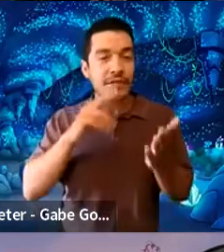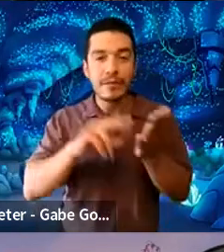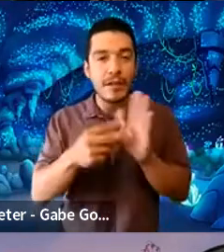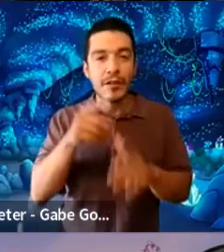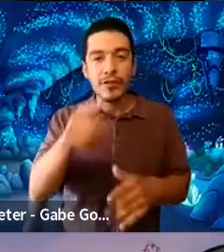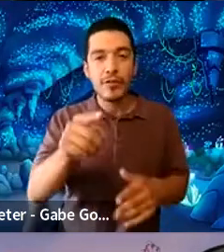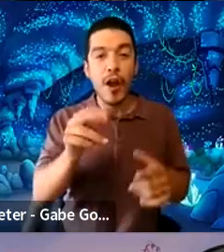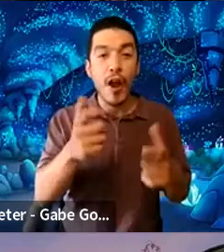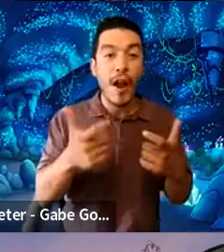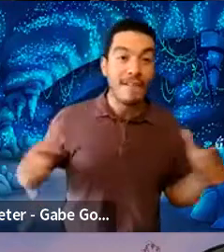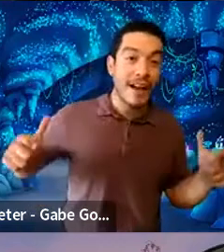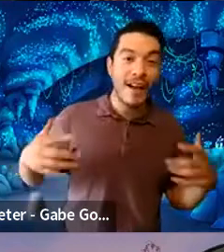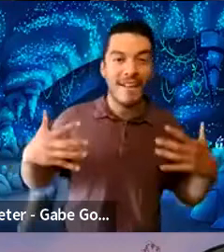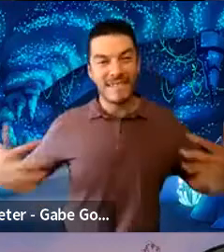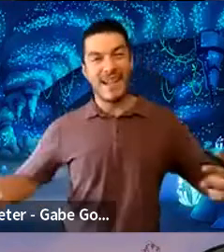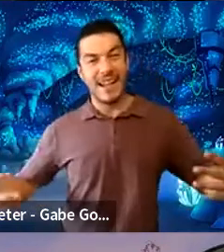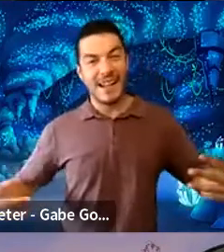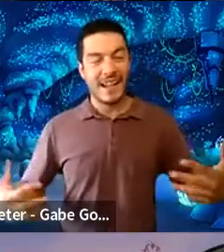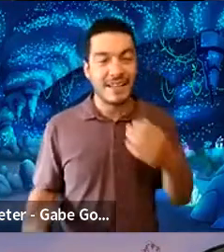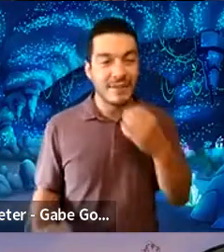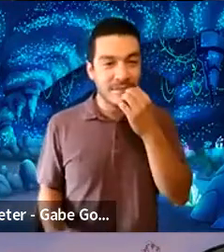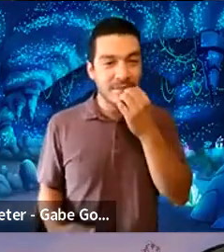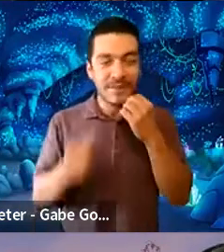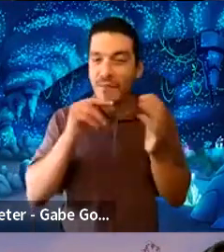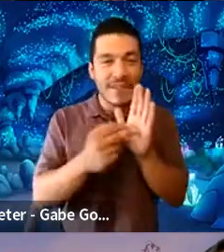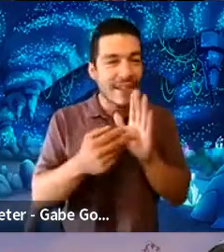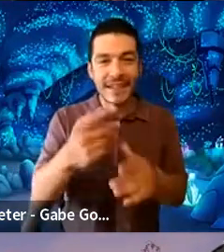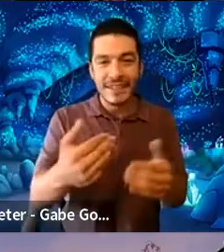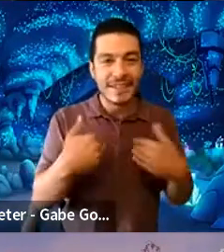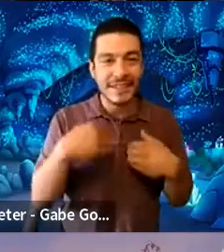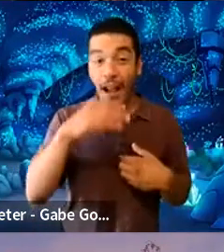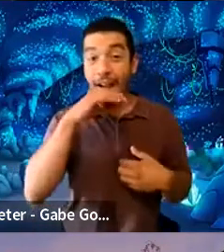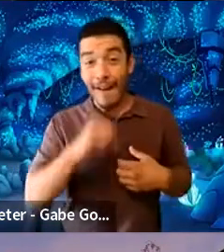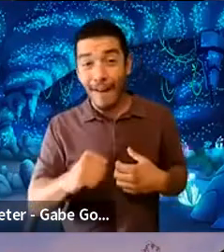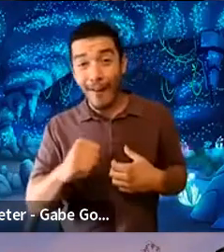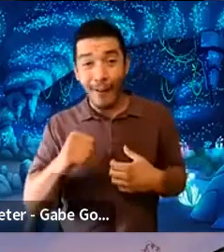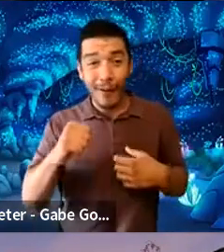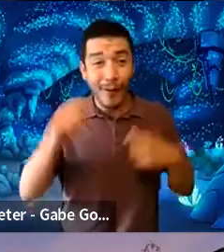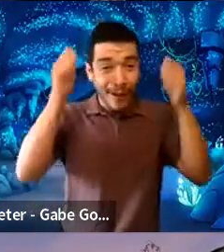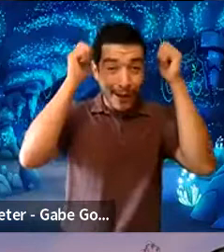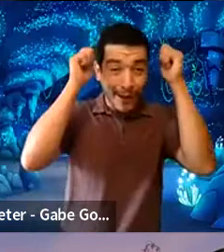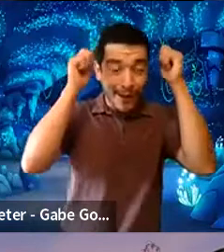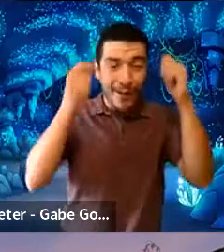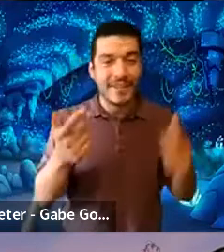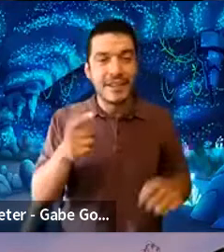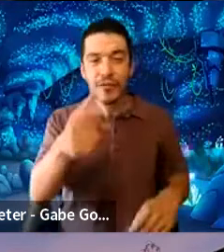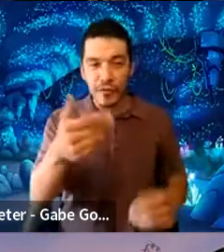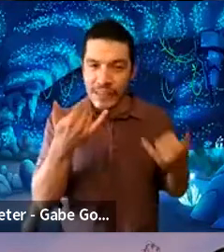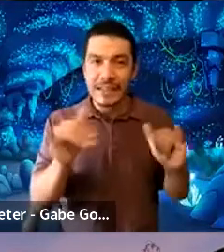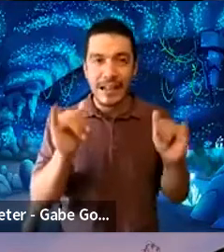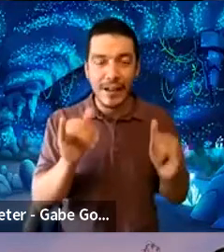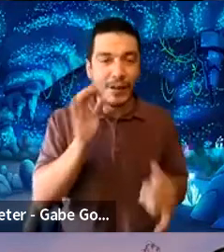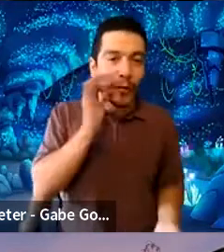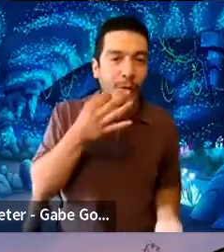you're huge, fat, doesn't mean you have an old stodgy hairdo. I mean, you're still with